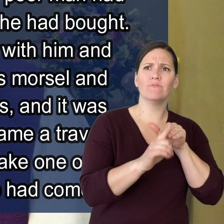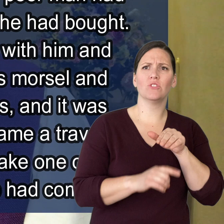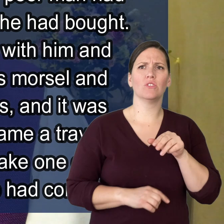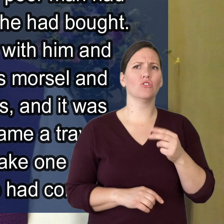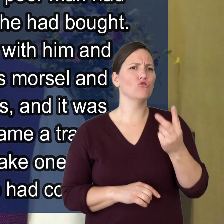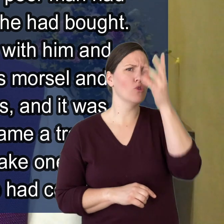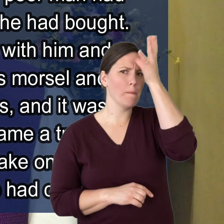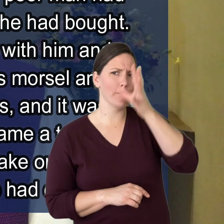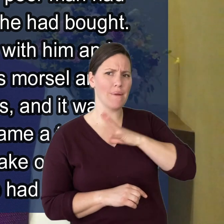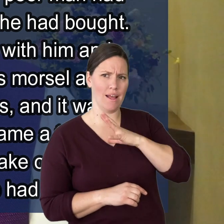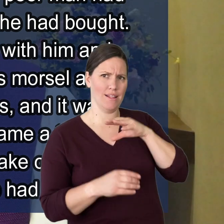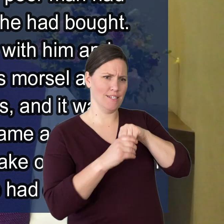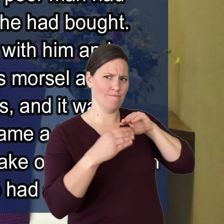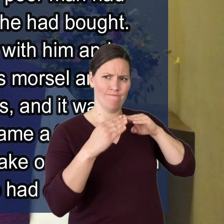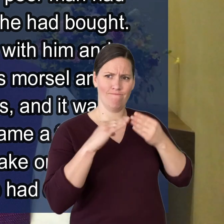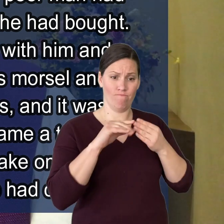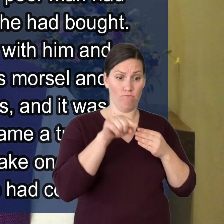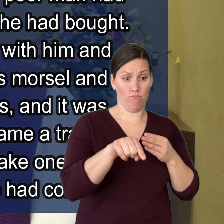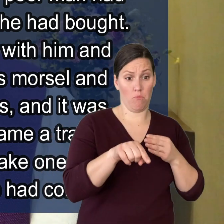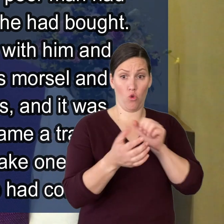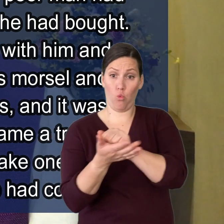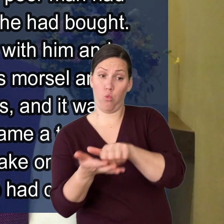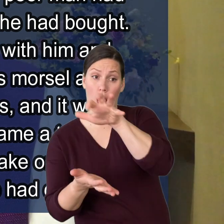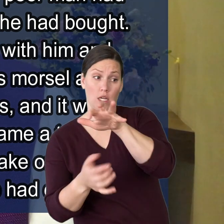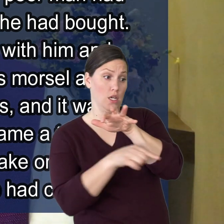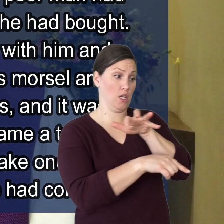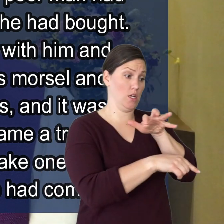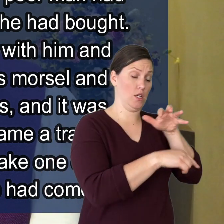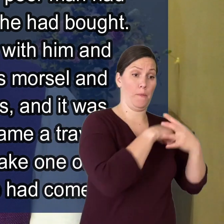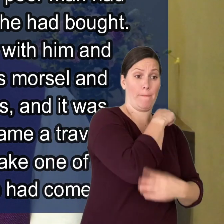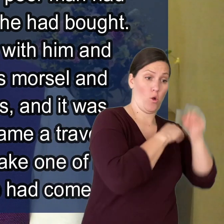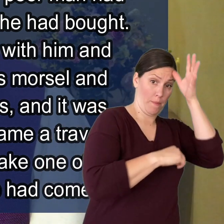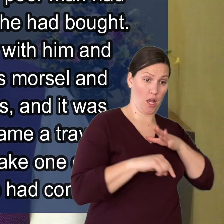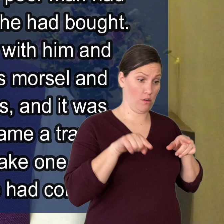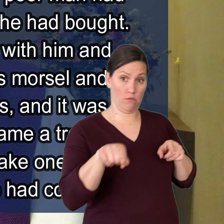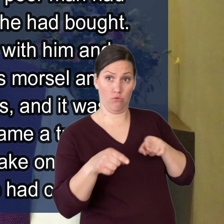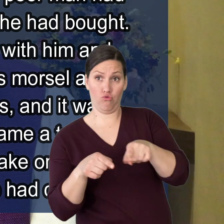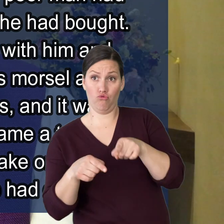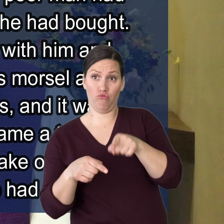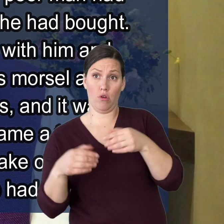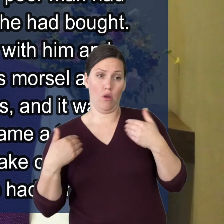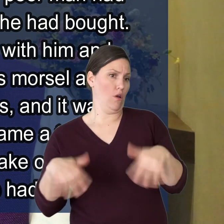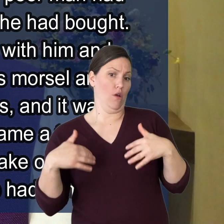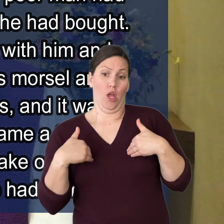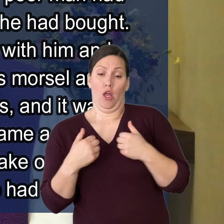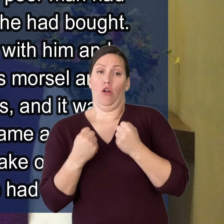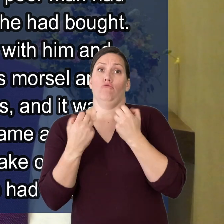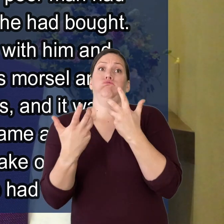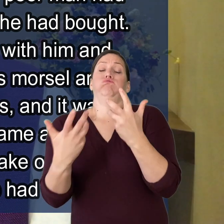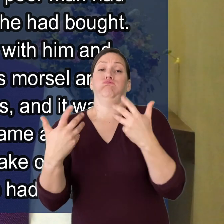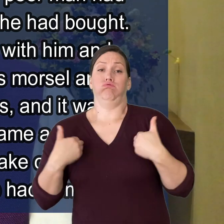a certain city, one rich and the other poor. The rich man had very many flocks and